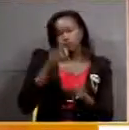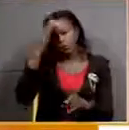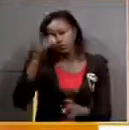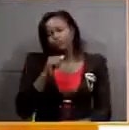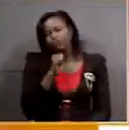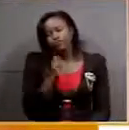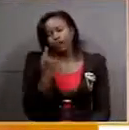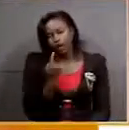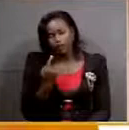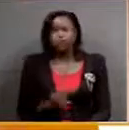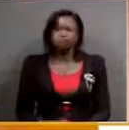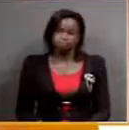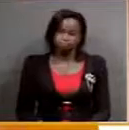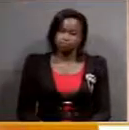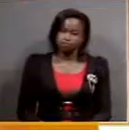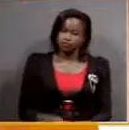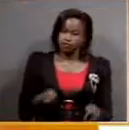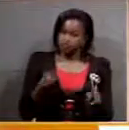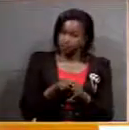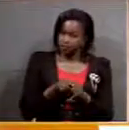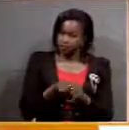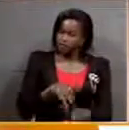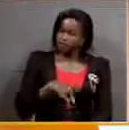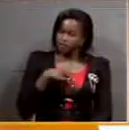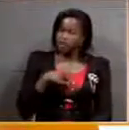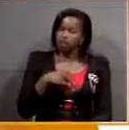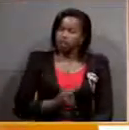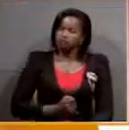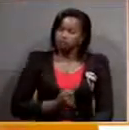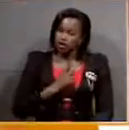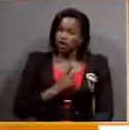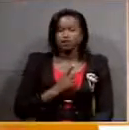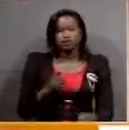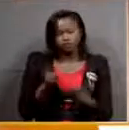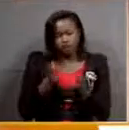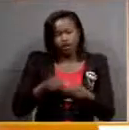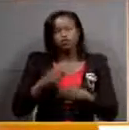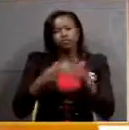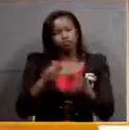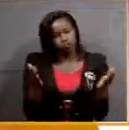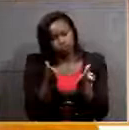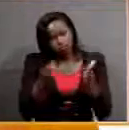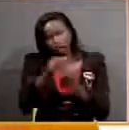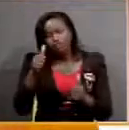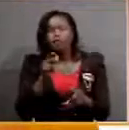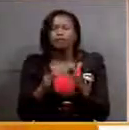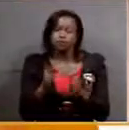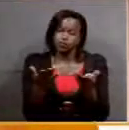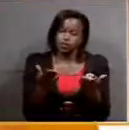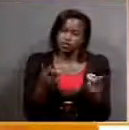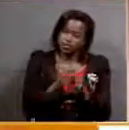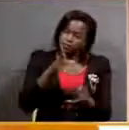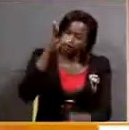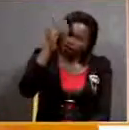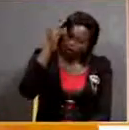and they feel more confident, also come out and inspire other people with their stories, and most of all they learn,